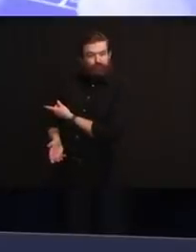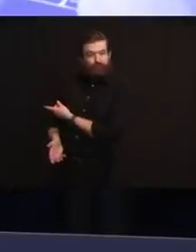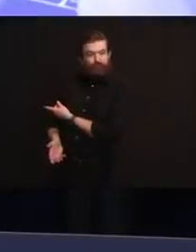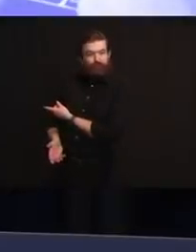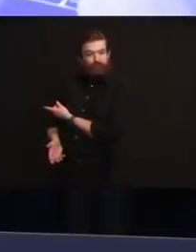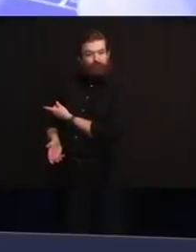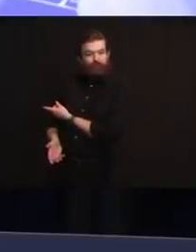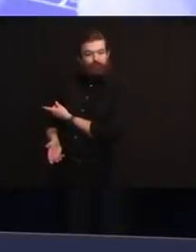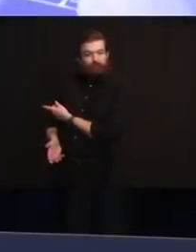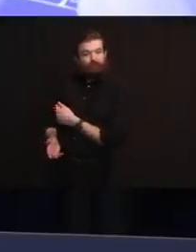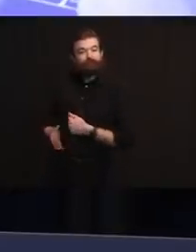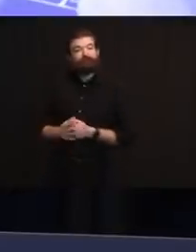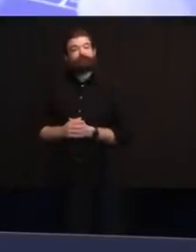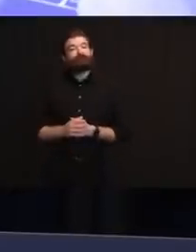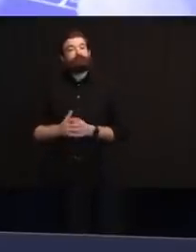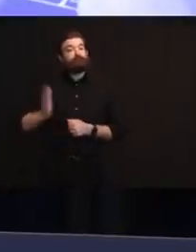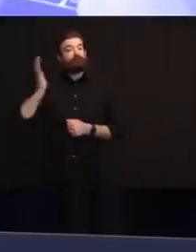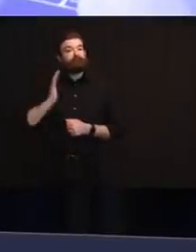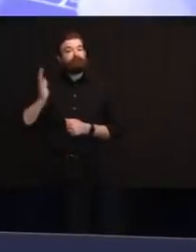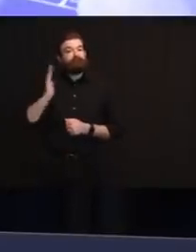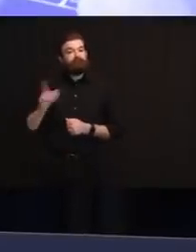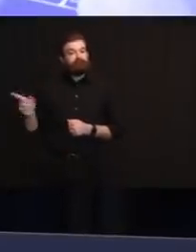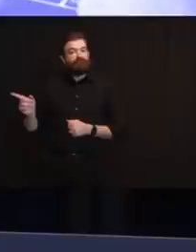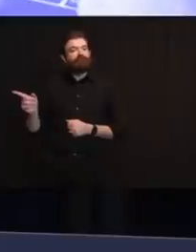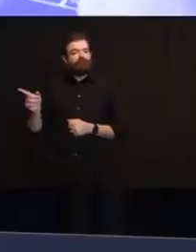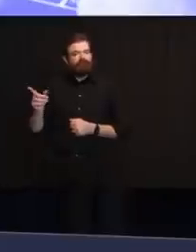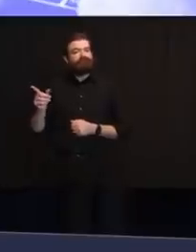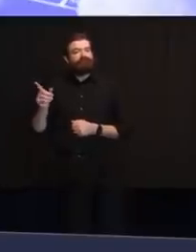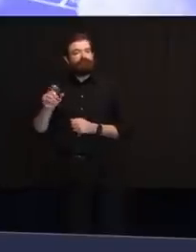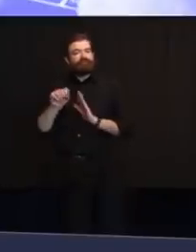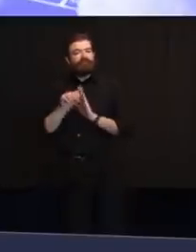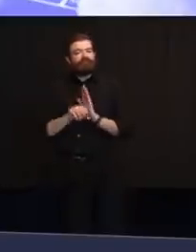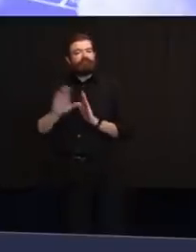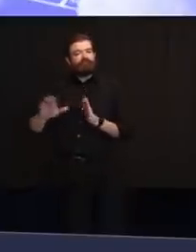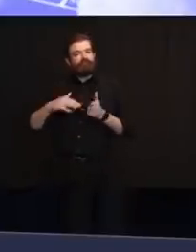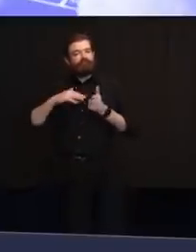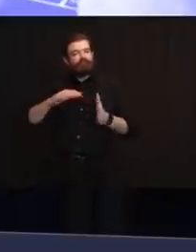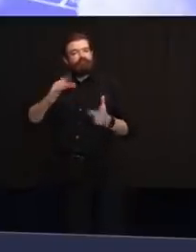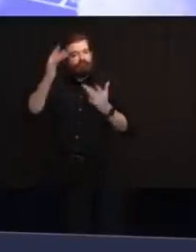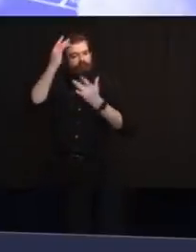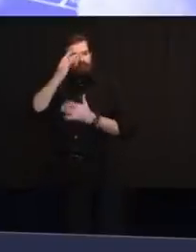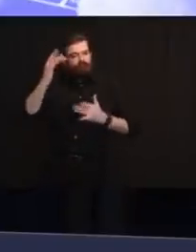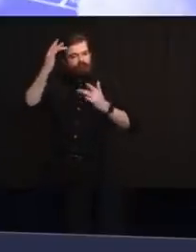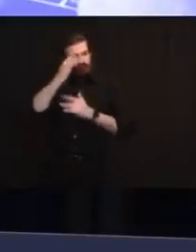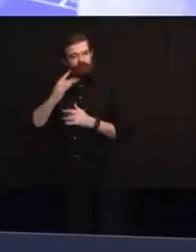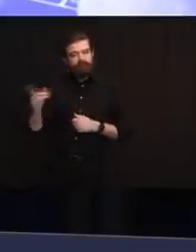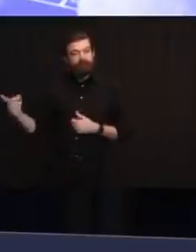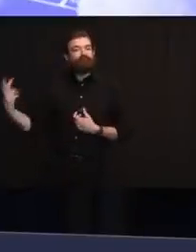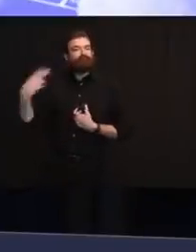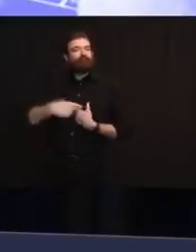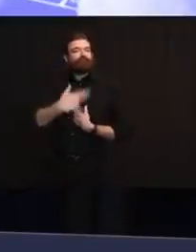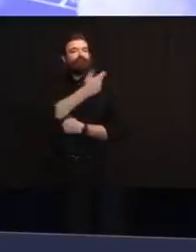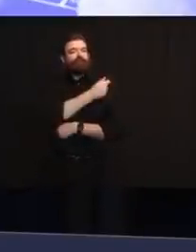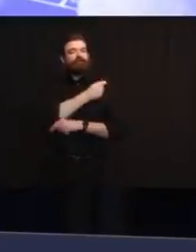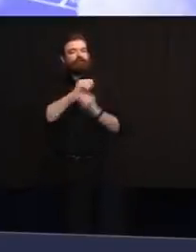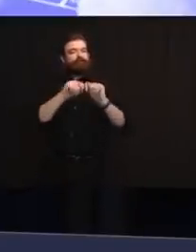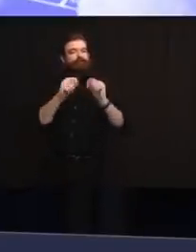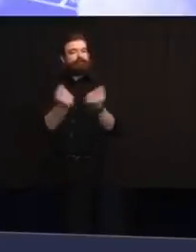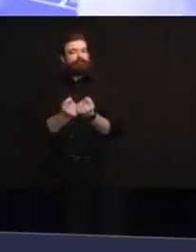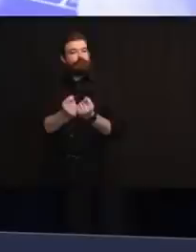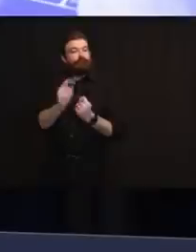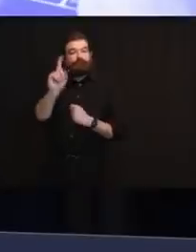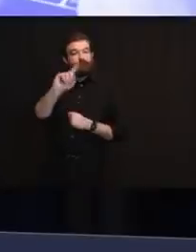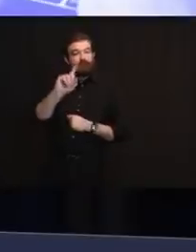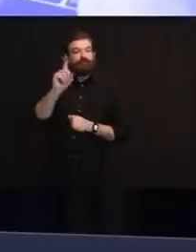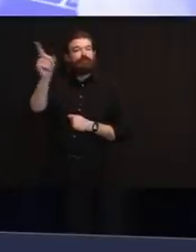is a former state epidemiologist who joined the vaccine team at Merck after his tenure at the Department of Health. He is